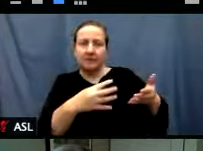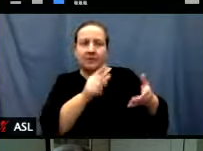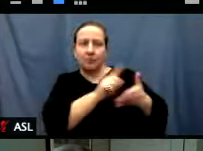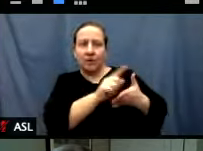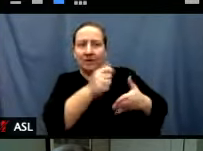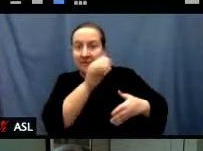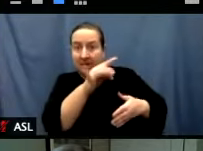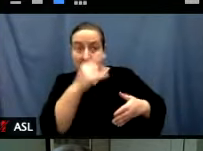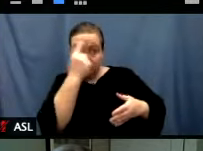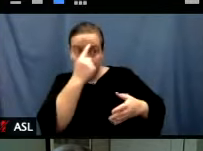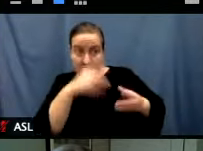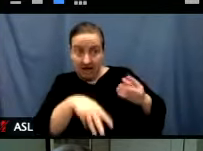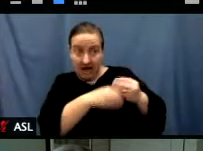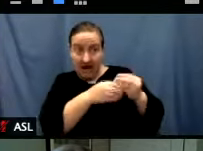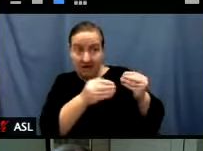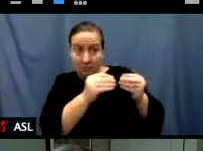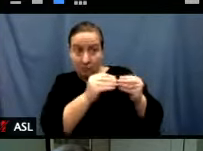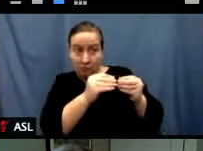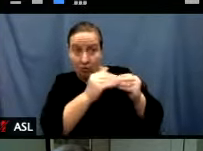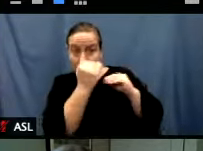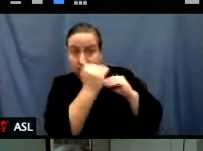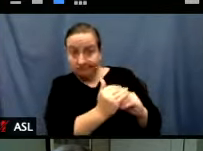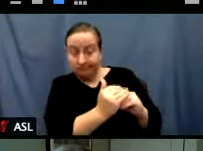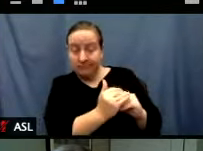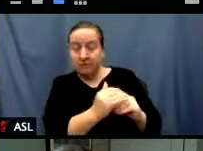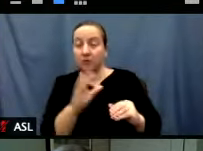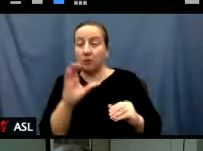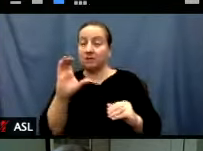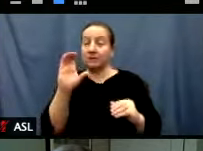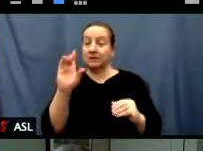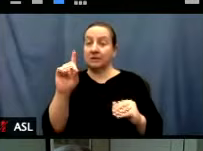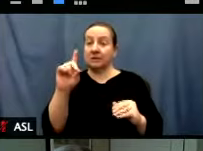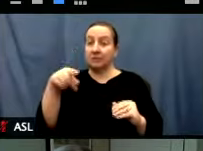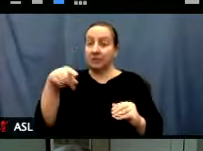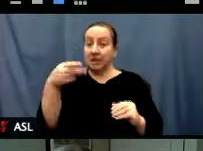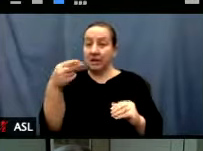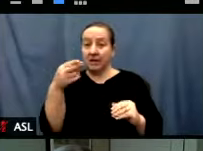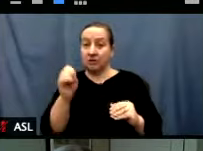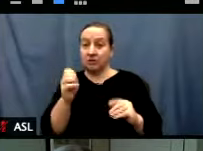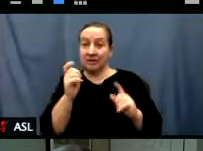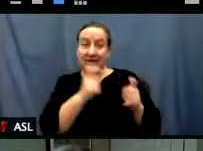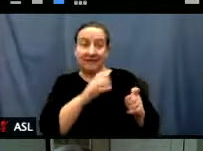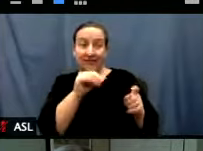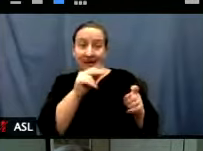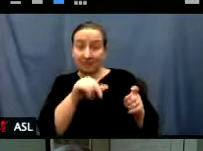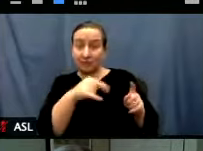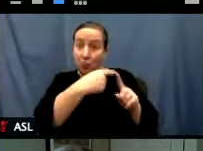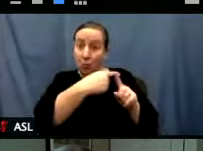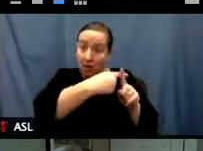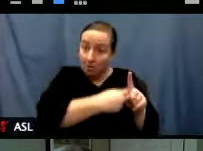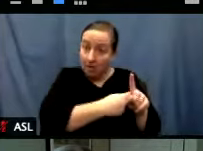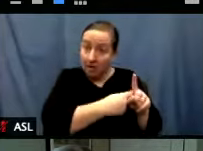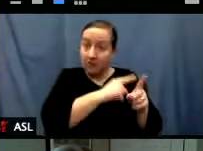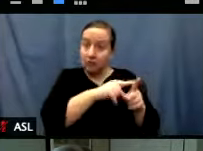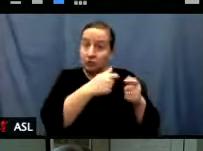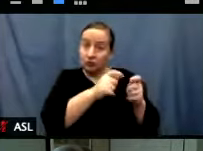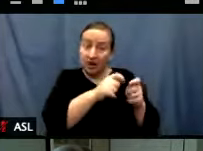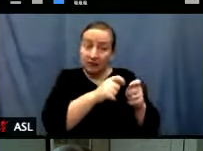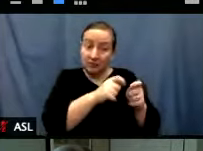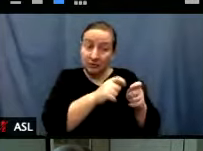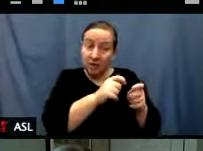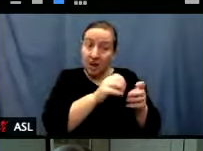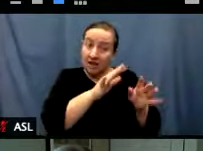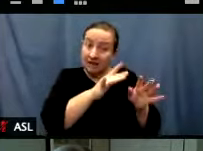restrictions. So the first question is CDPHE giving counties a month-long period to attempt to reverse their trends